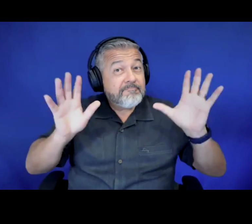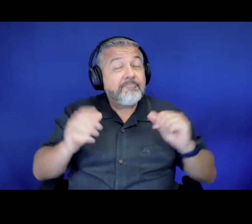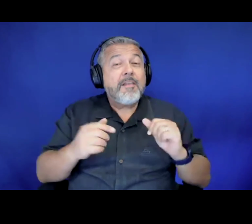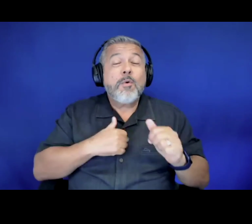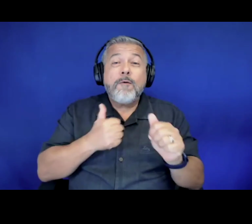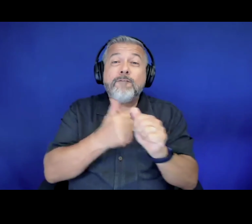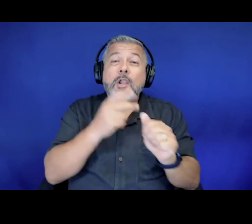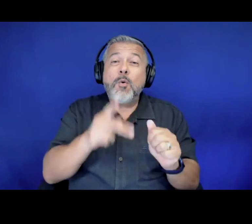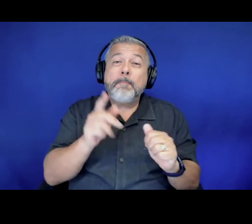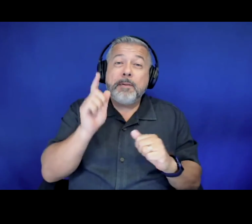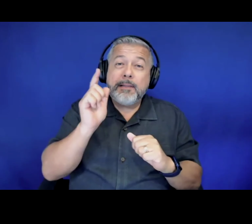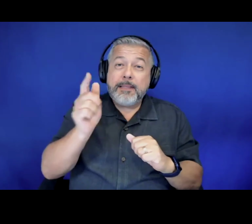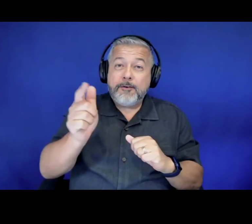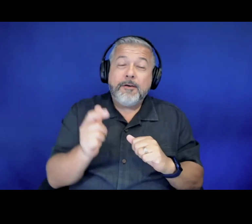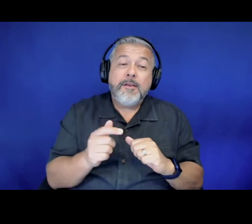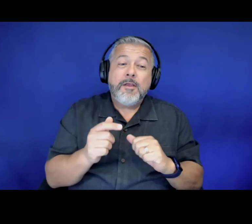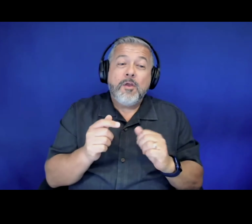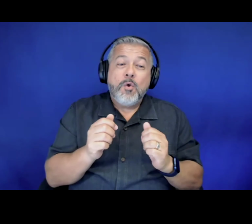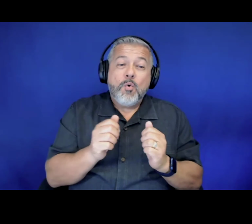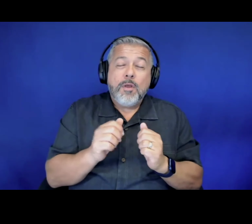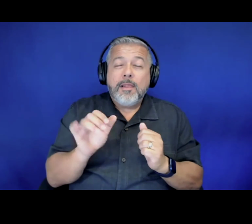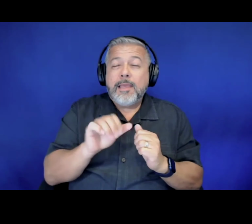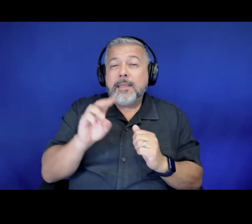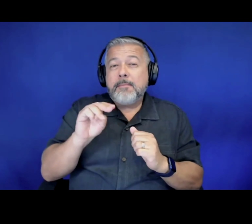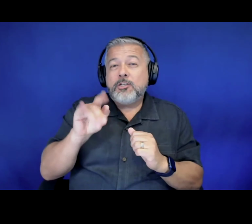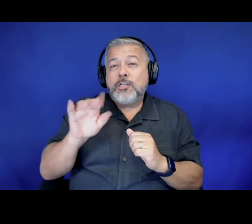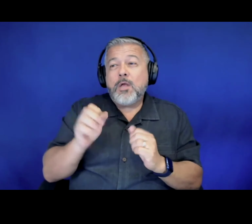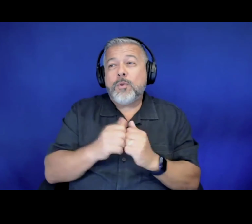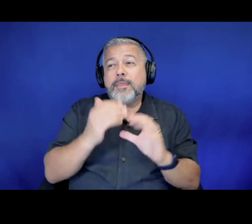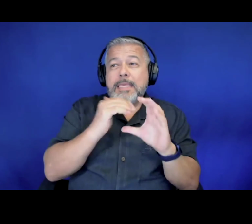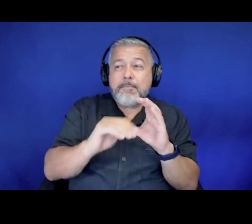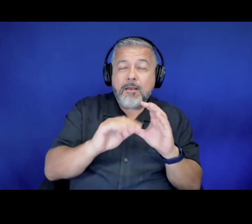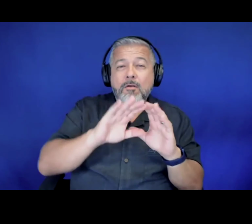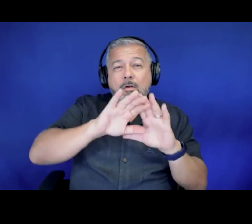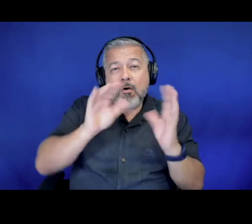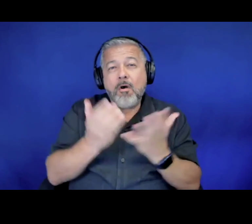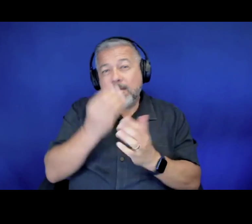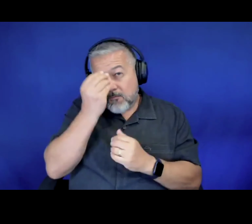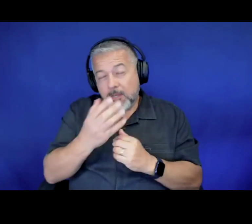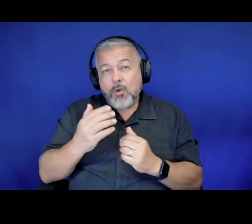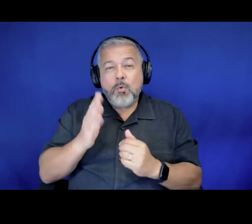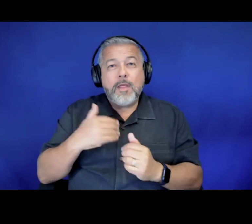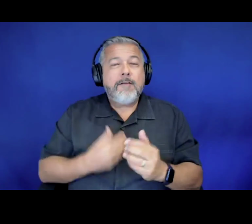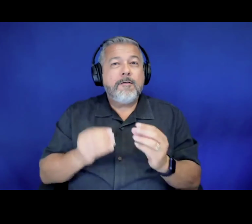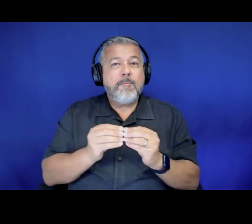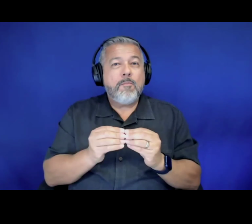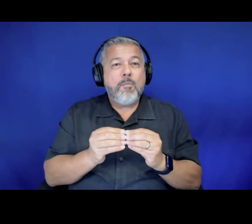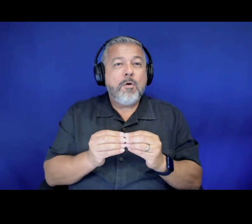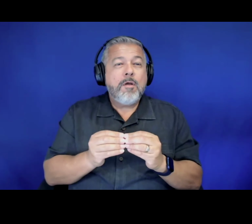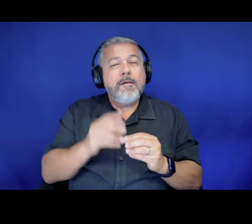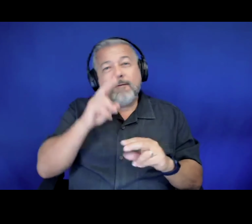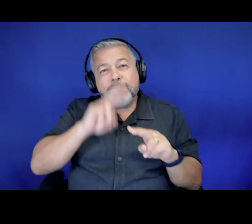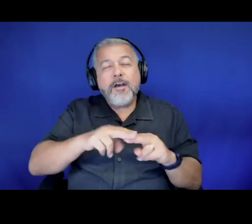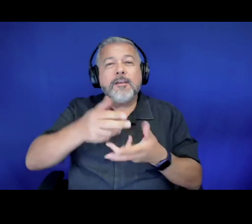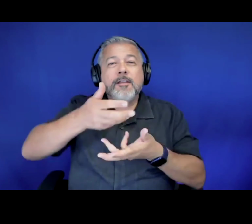up with, like Michelle said, an email with all this information. We'll have a little bit of a fun